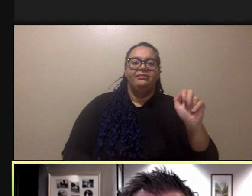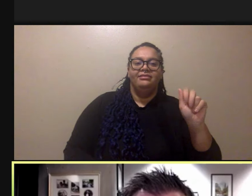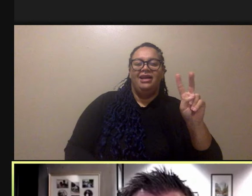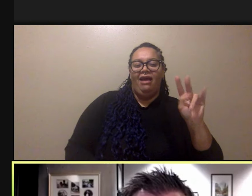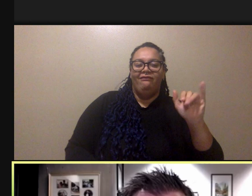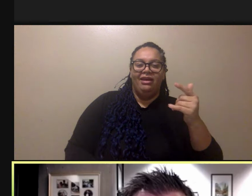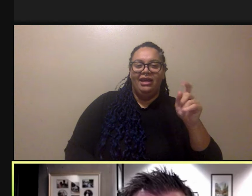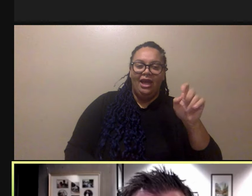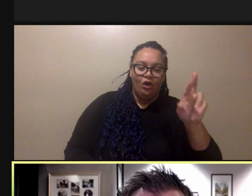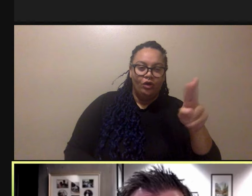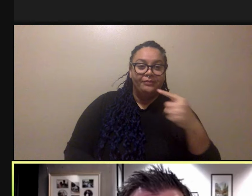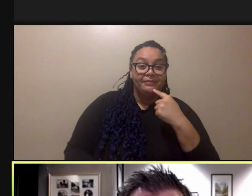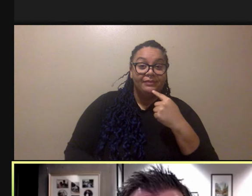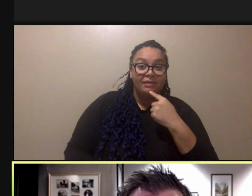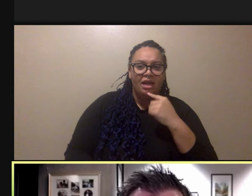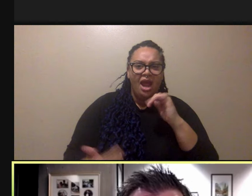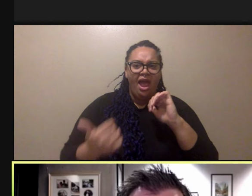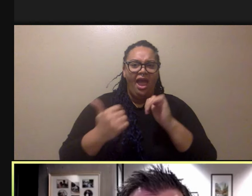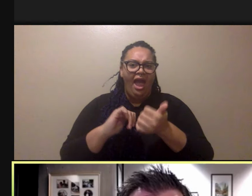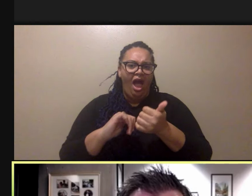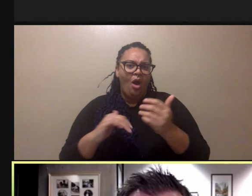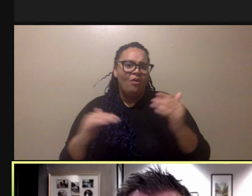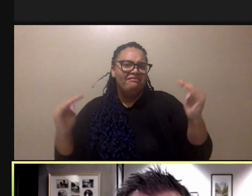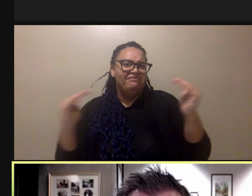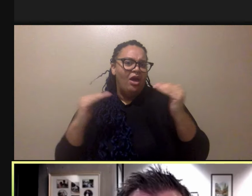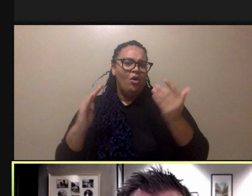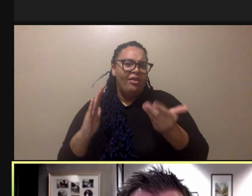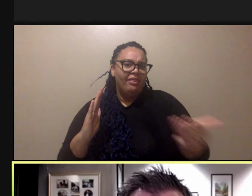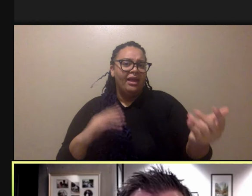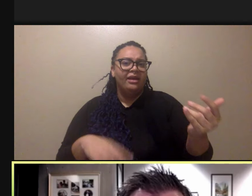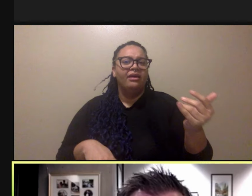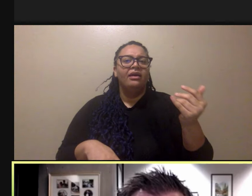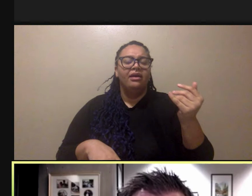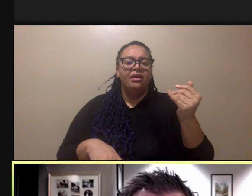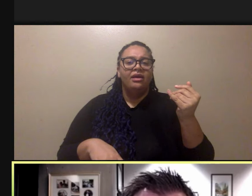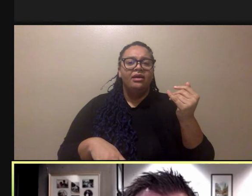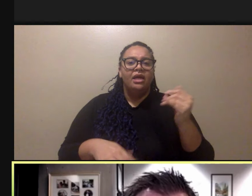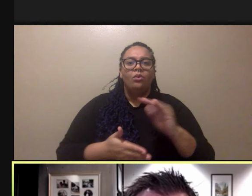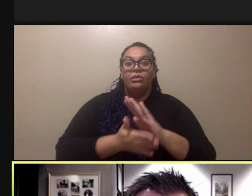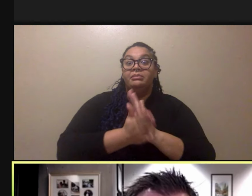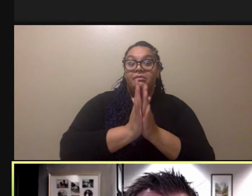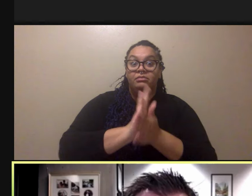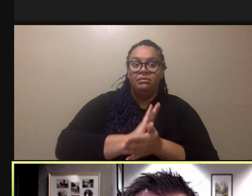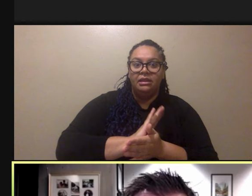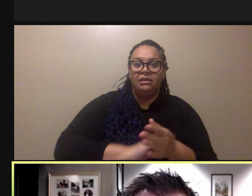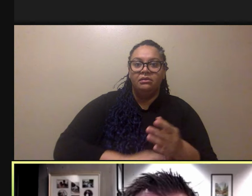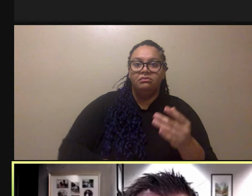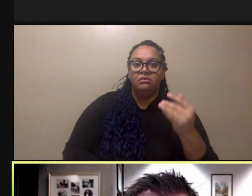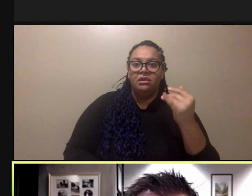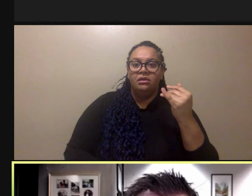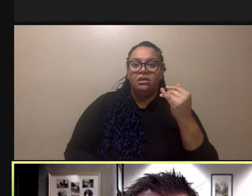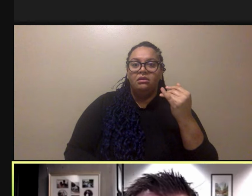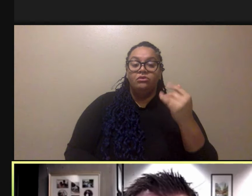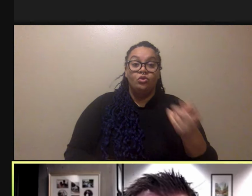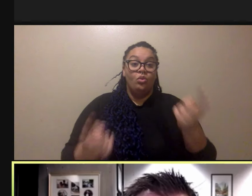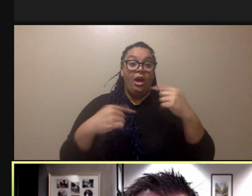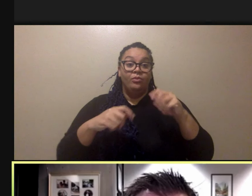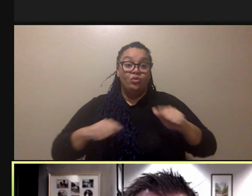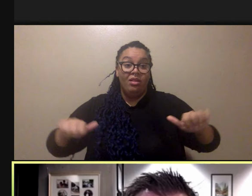said, you know, how fair a thing it would be to come to this land for a cargo of such